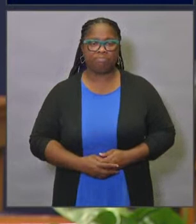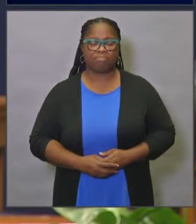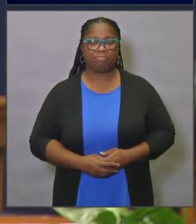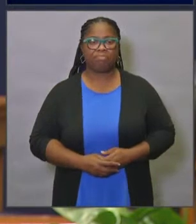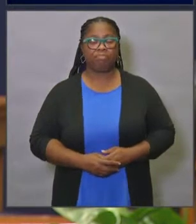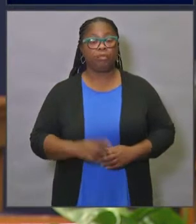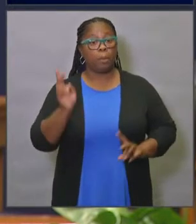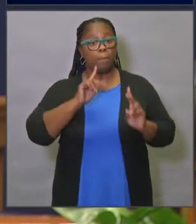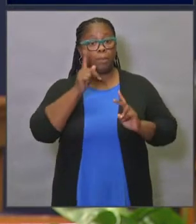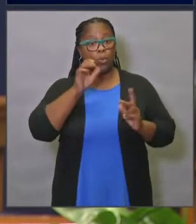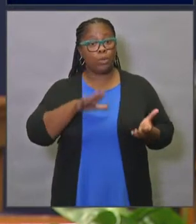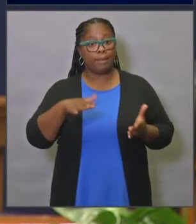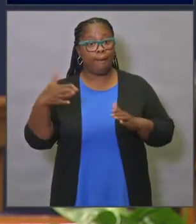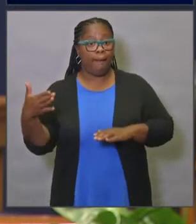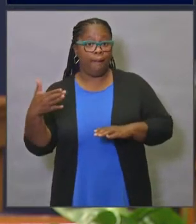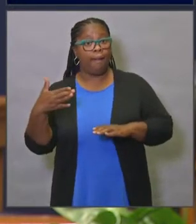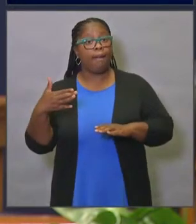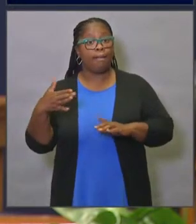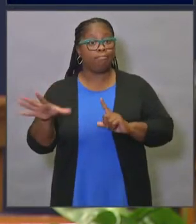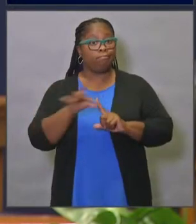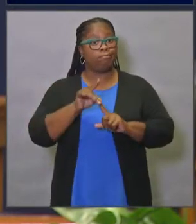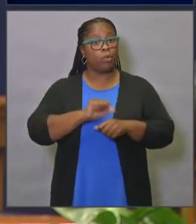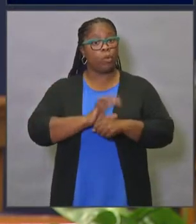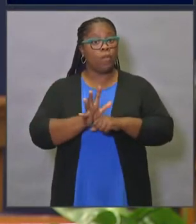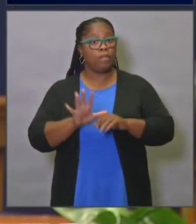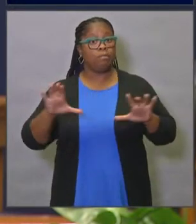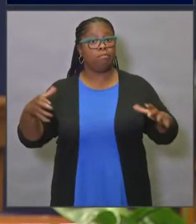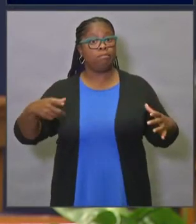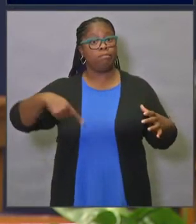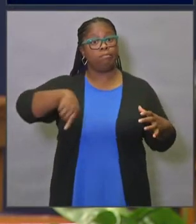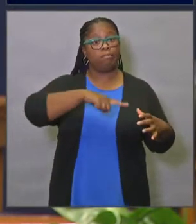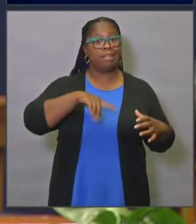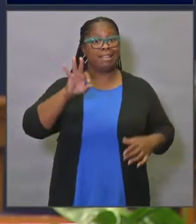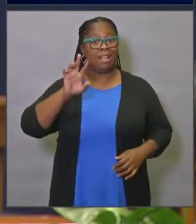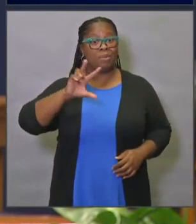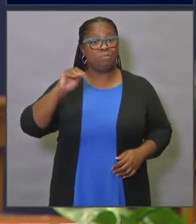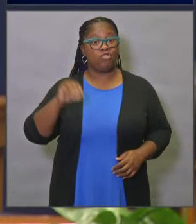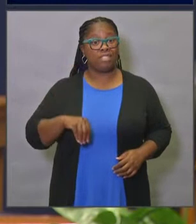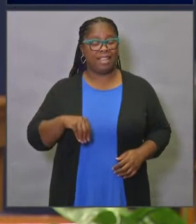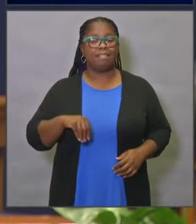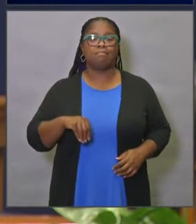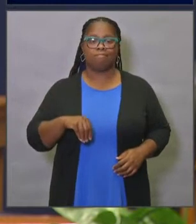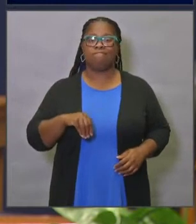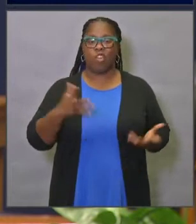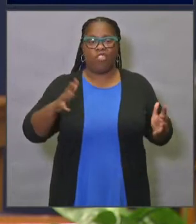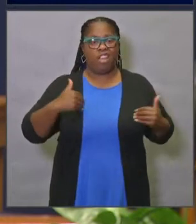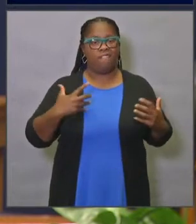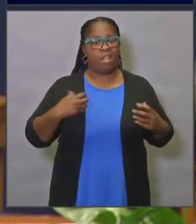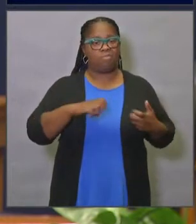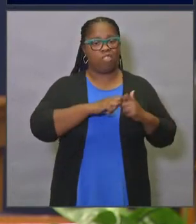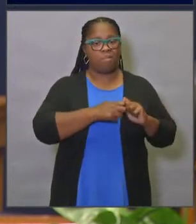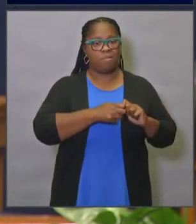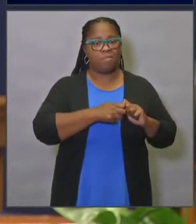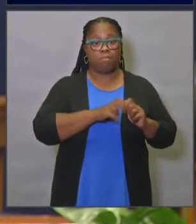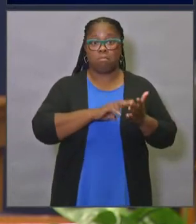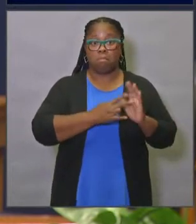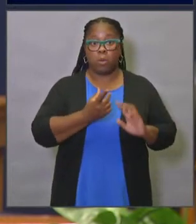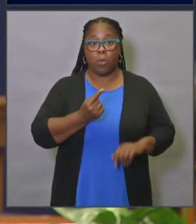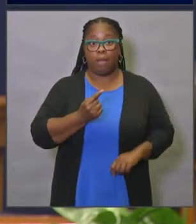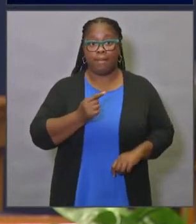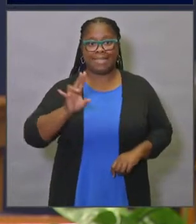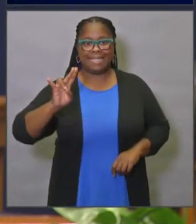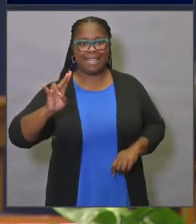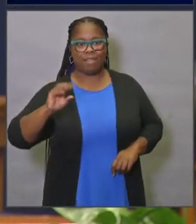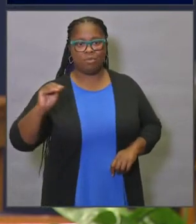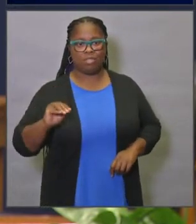93% of the persons who died from COVID-19 had underlying health conditions. Again, I caution you, that means that 7% were healthy or did not have an